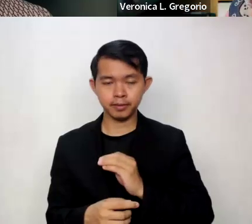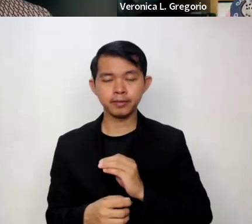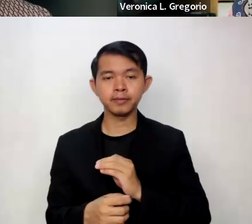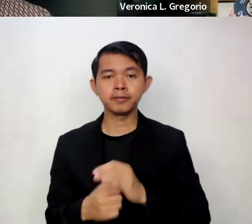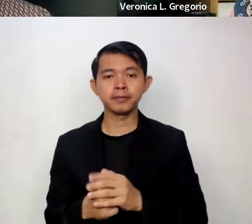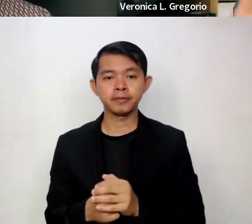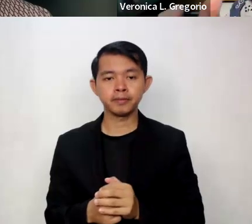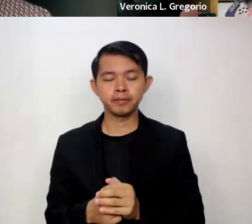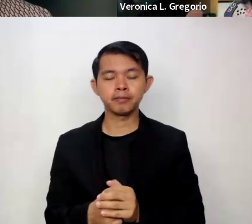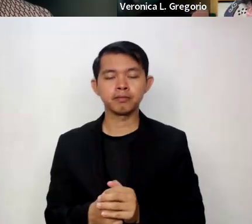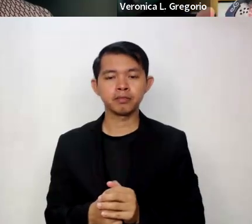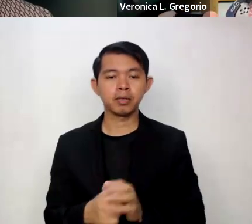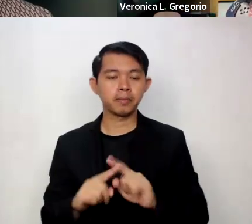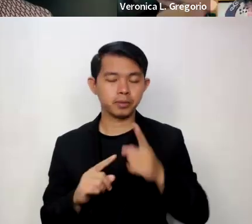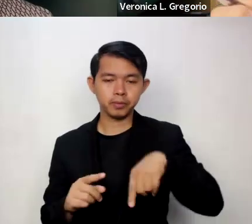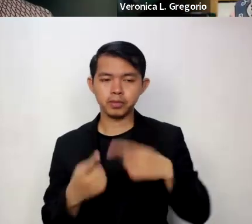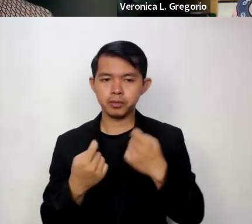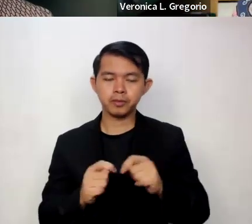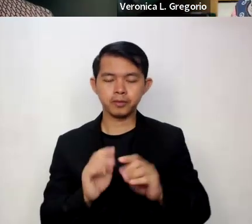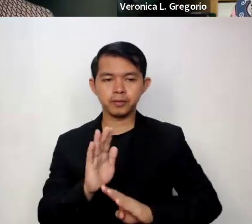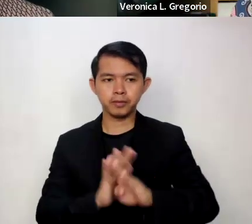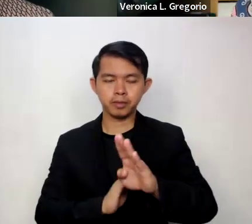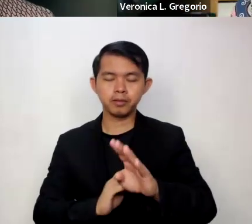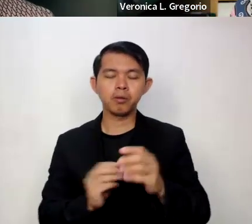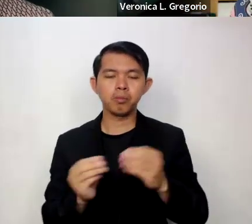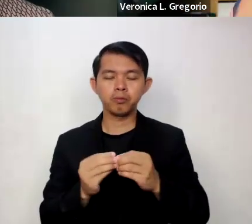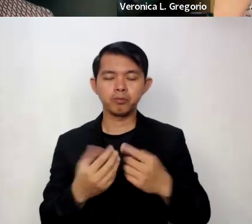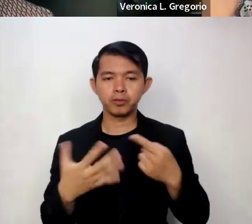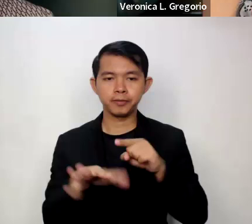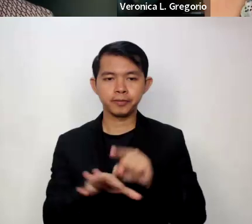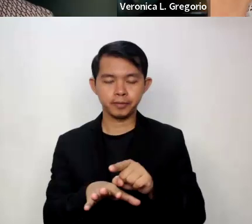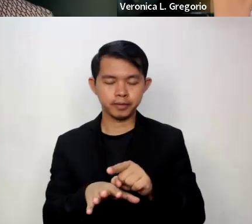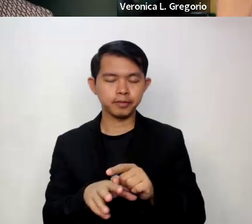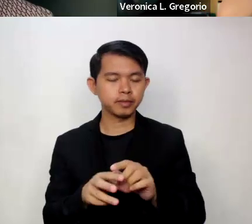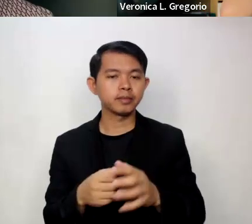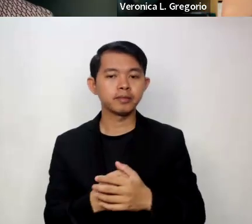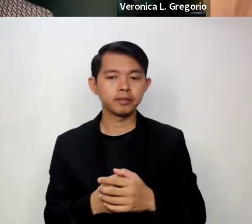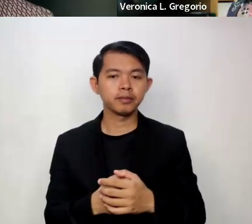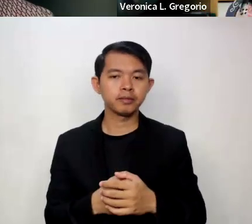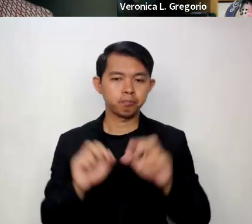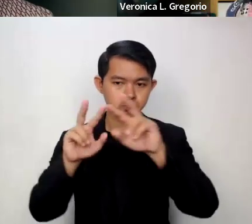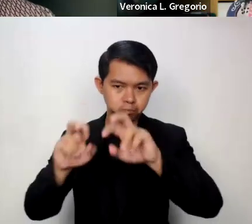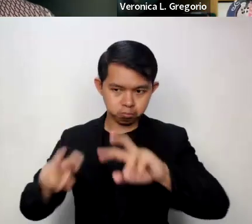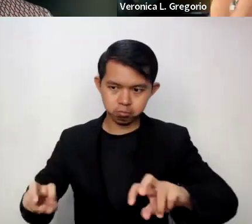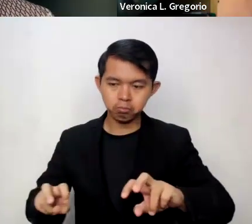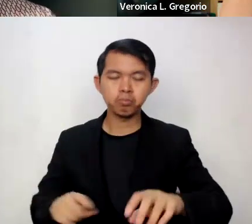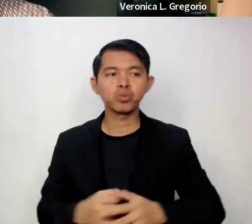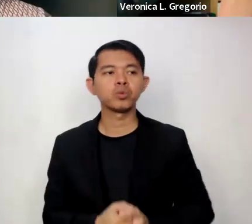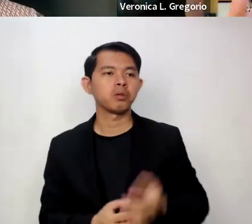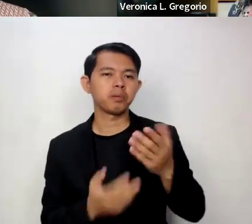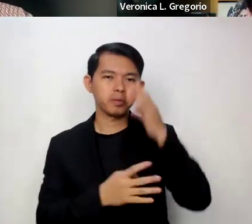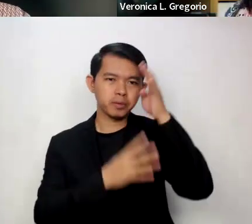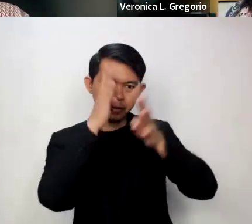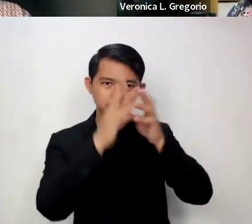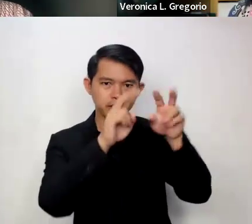So we try to develop more inclusive methods, may it be creative methodologies